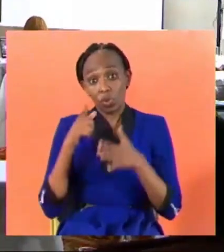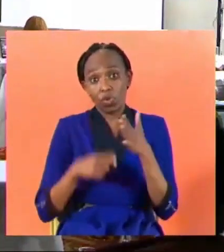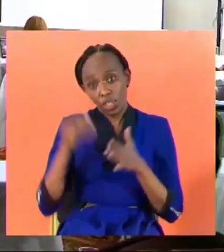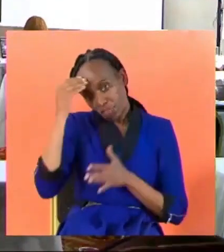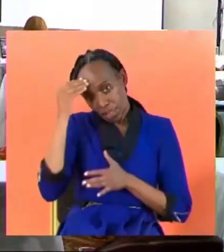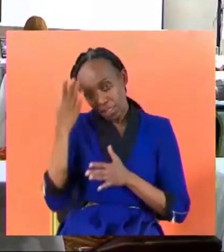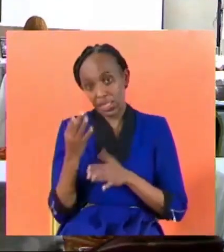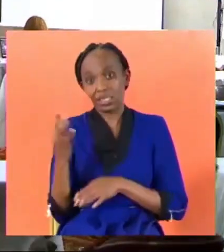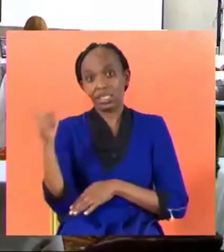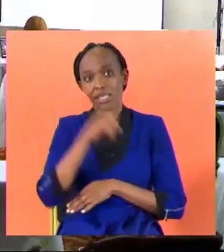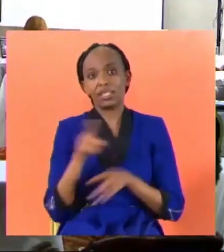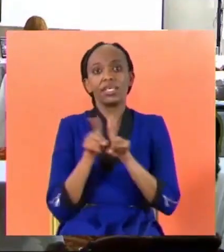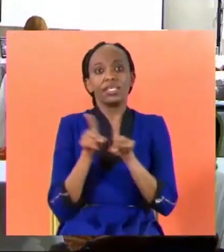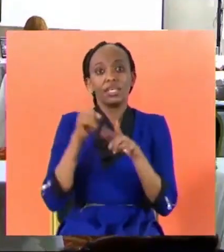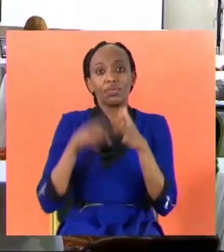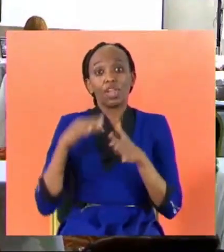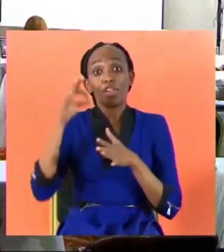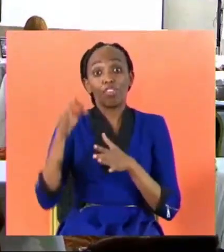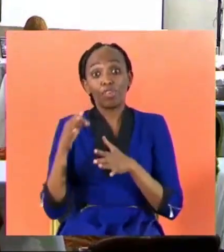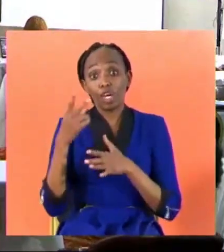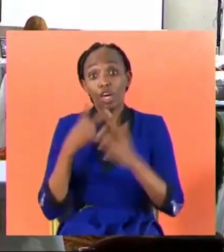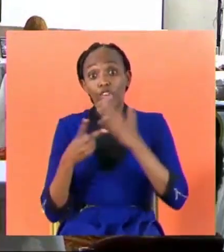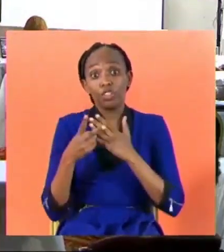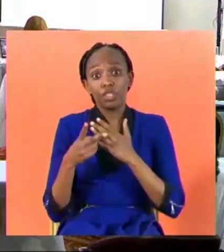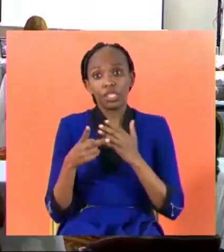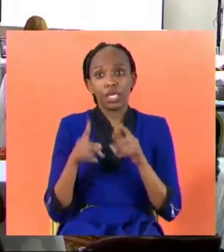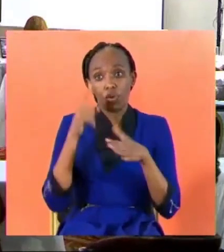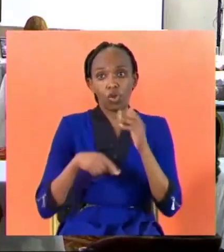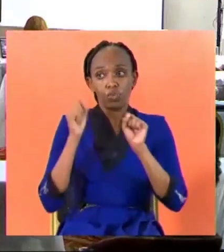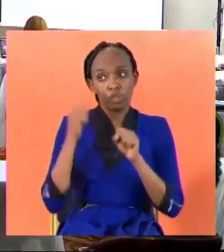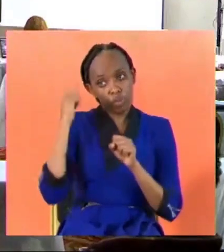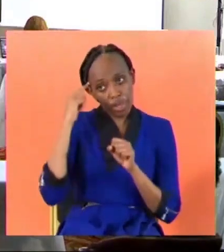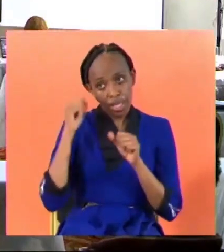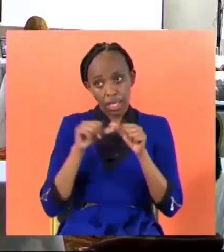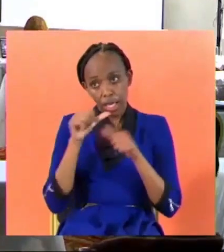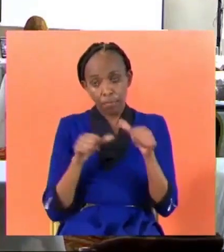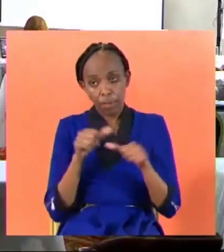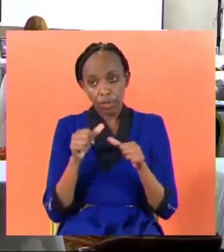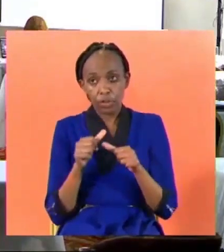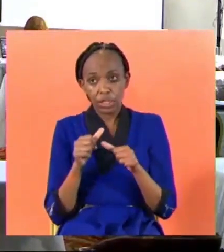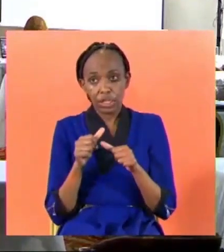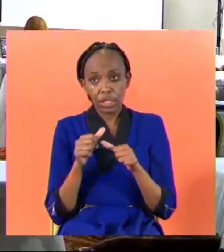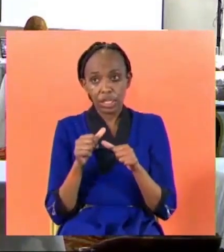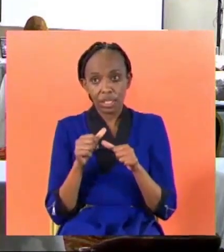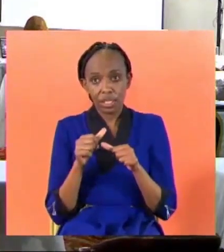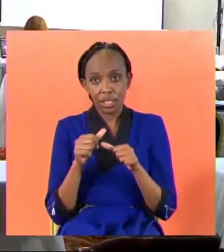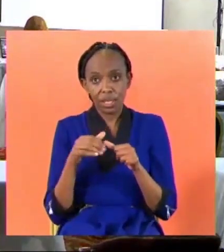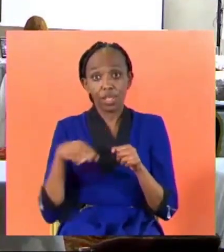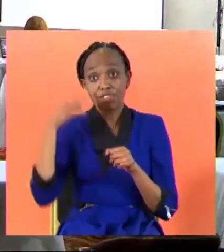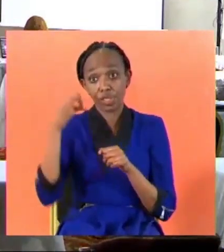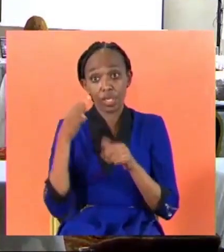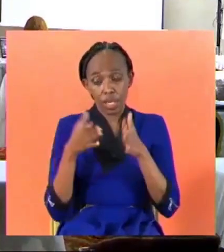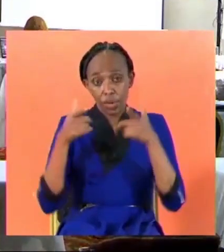during these 3 days and what are the future prospects and what we can think about, what we can do tomorrow in the future.